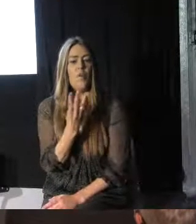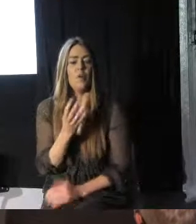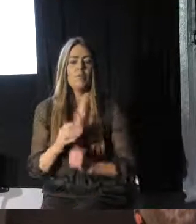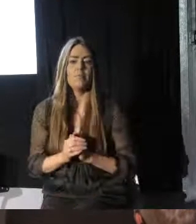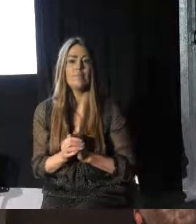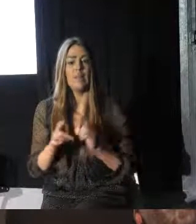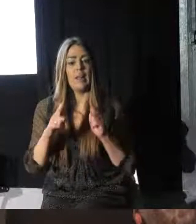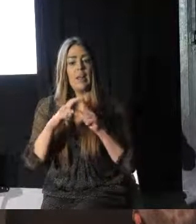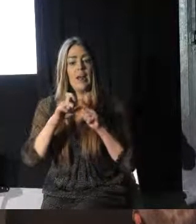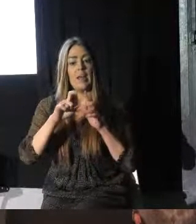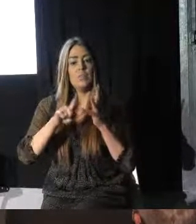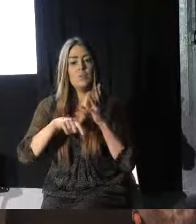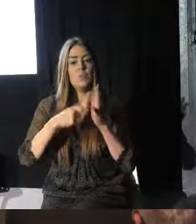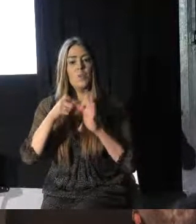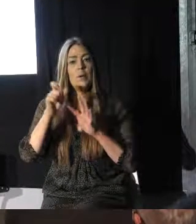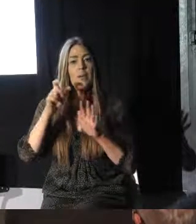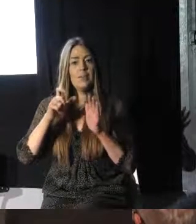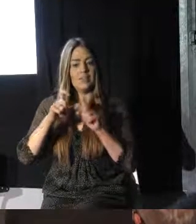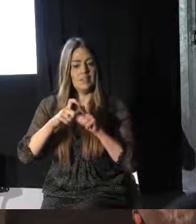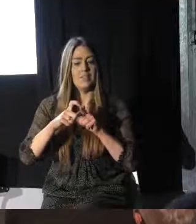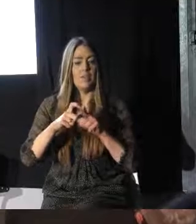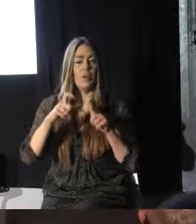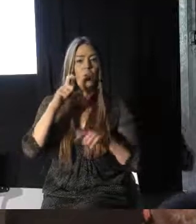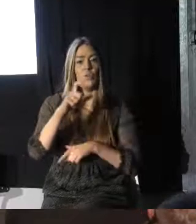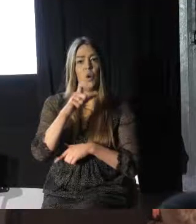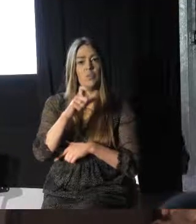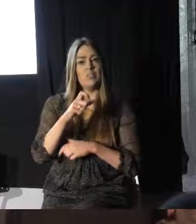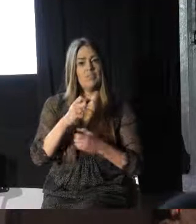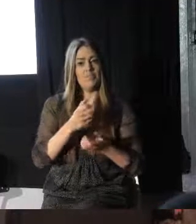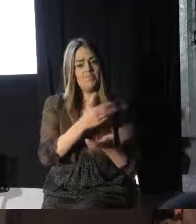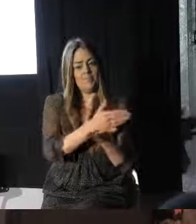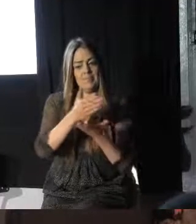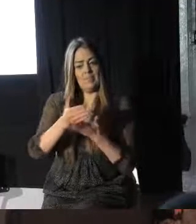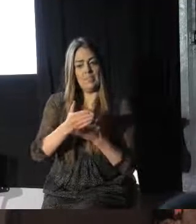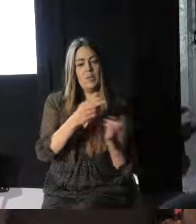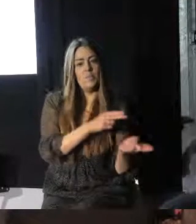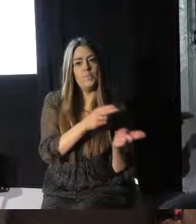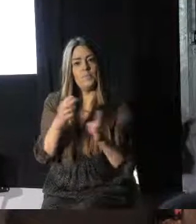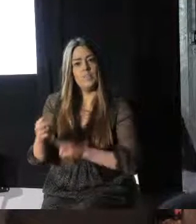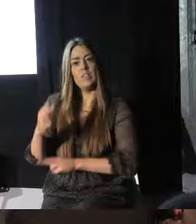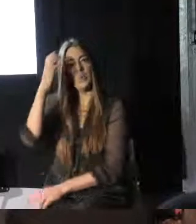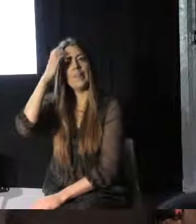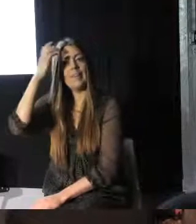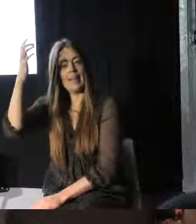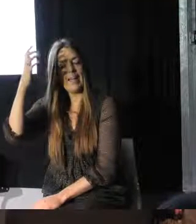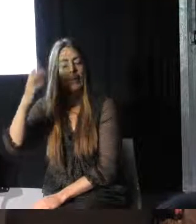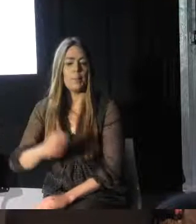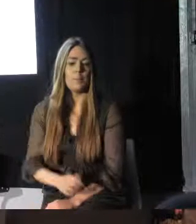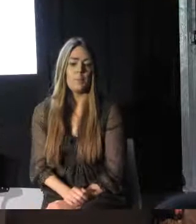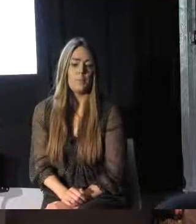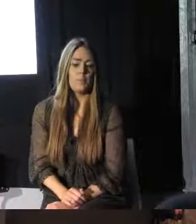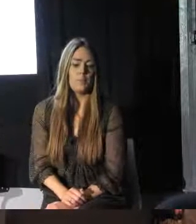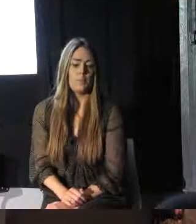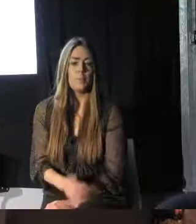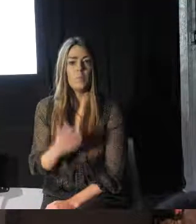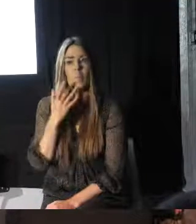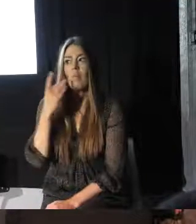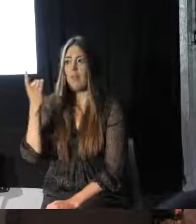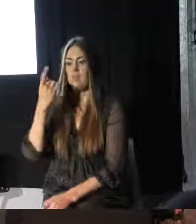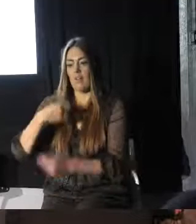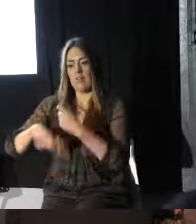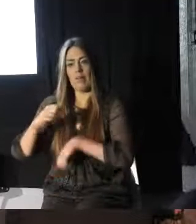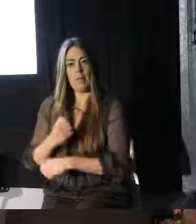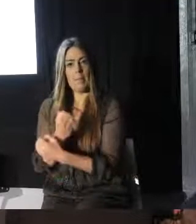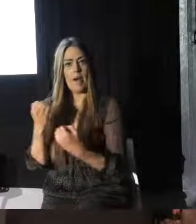Colston transferred a large segment of his original shareholding over to the king when he came to